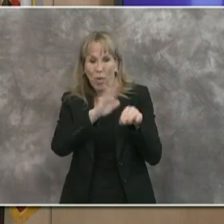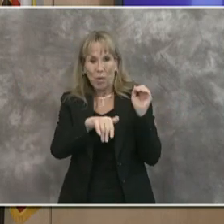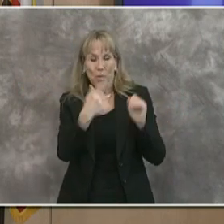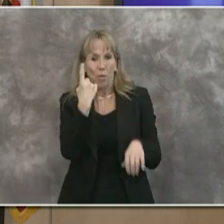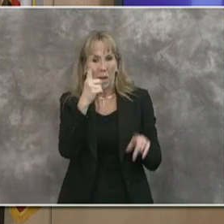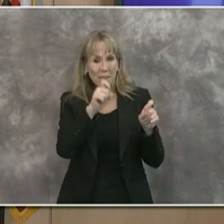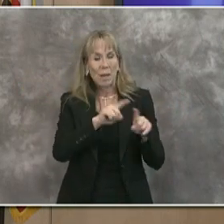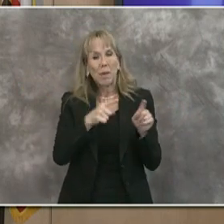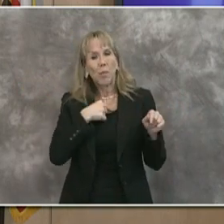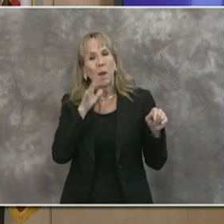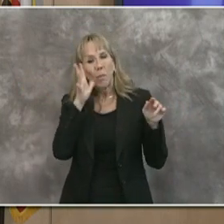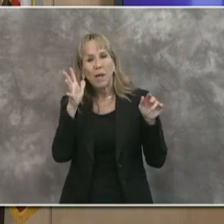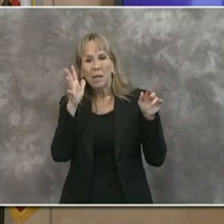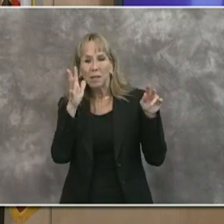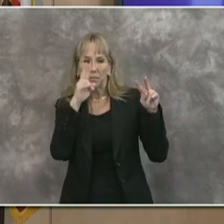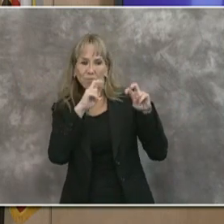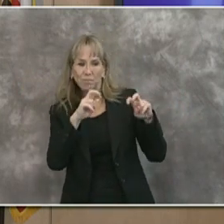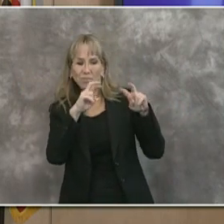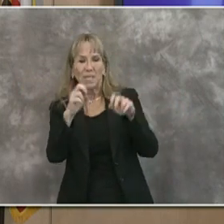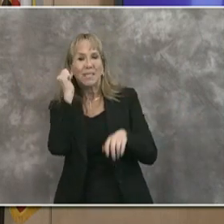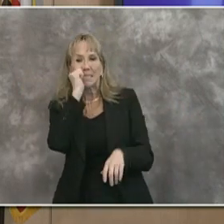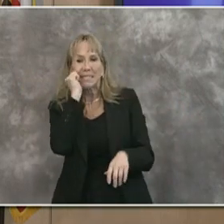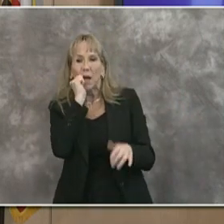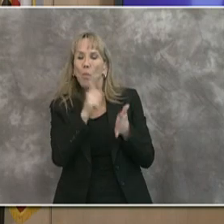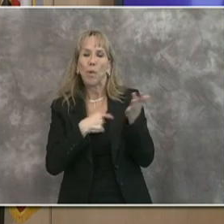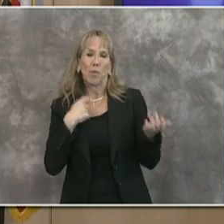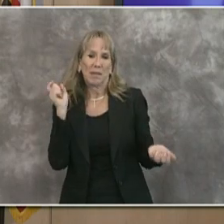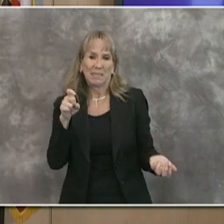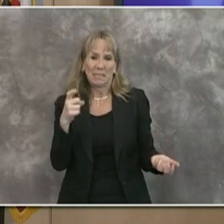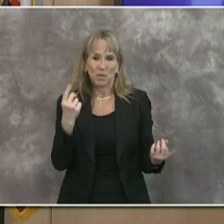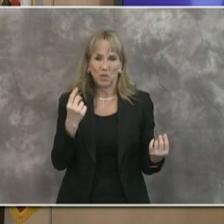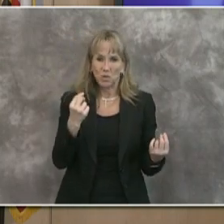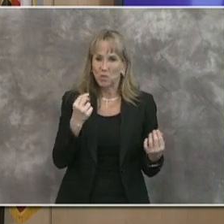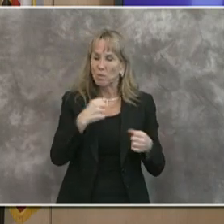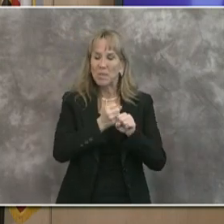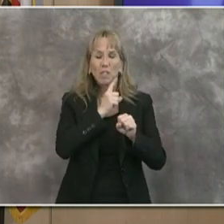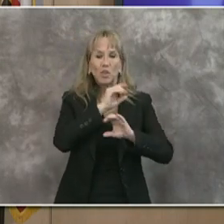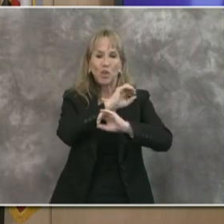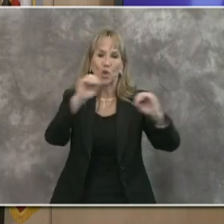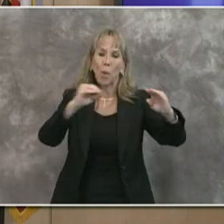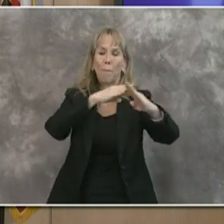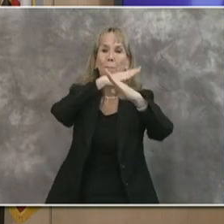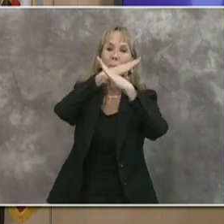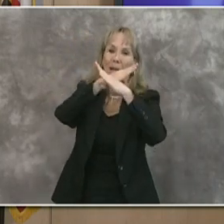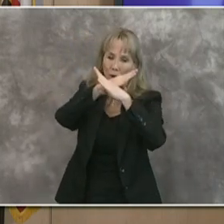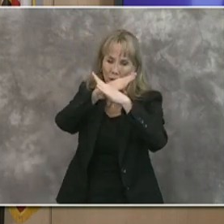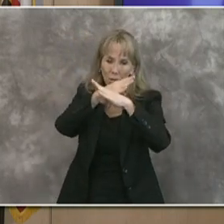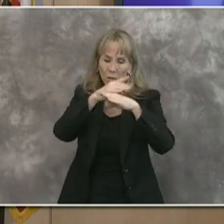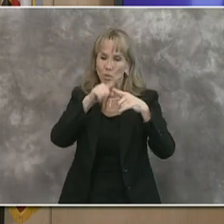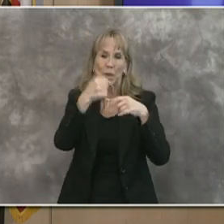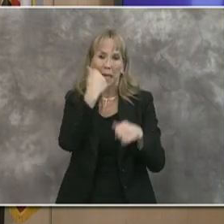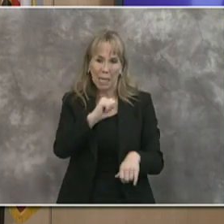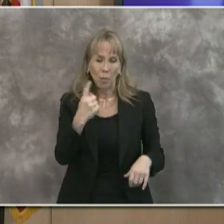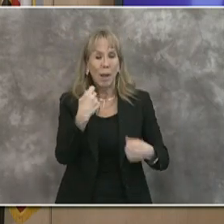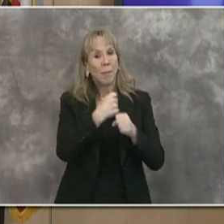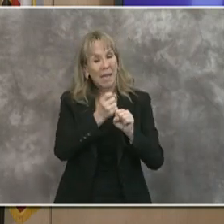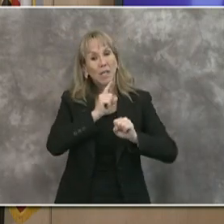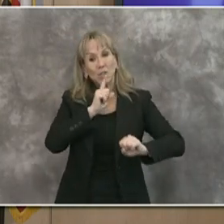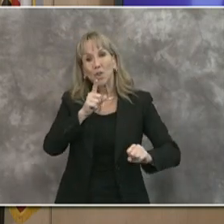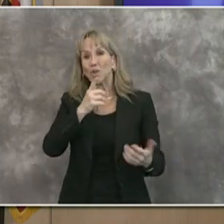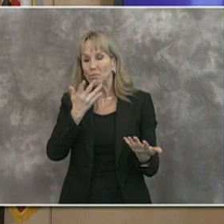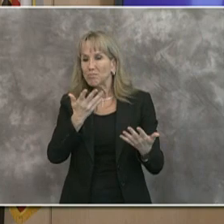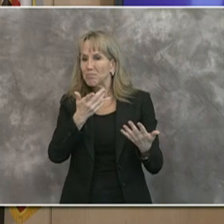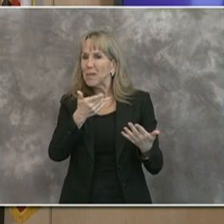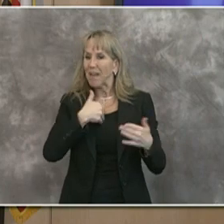on a daily basis everything we need to do to break down every different barrier to increase not just the availability but the utilization